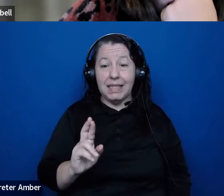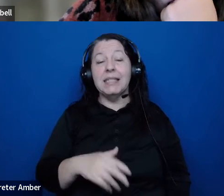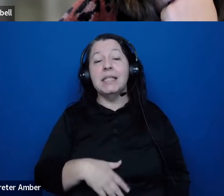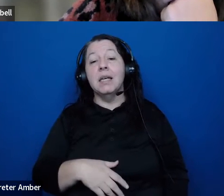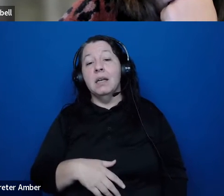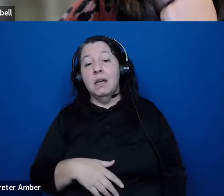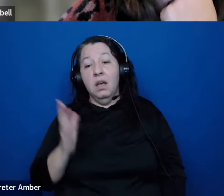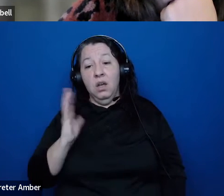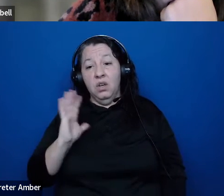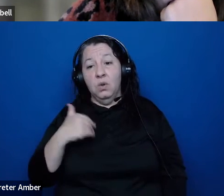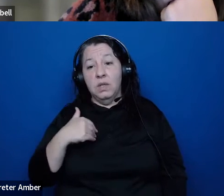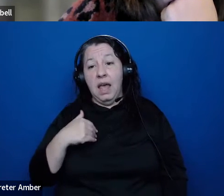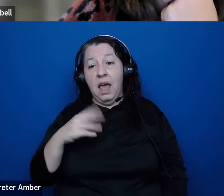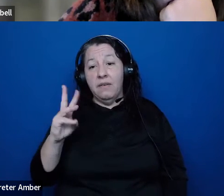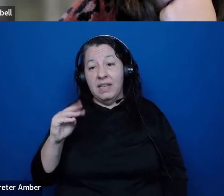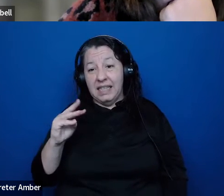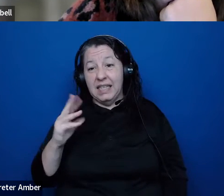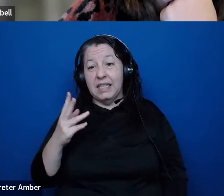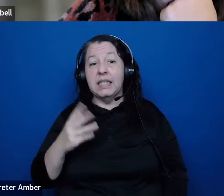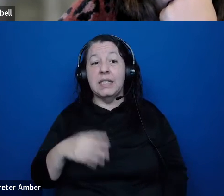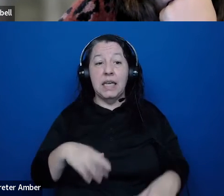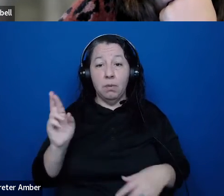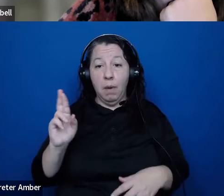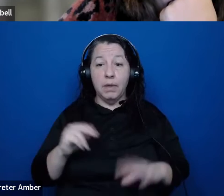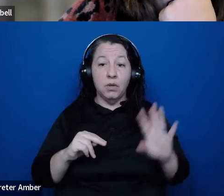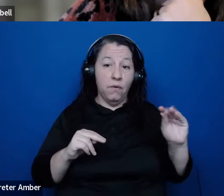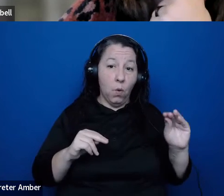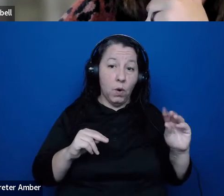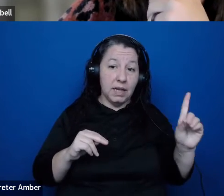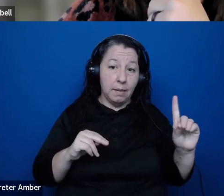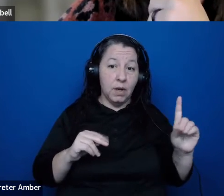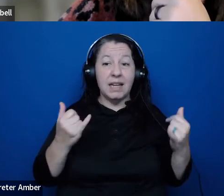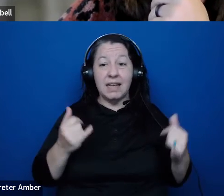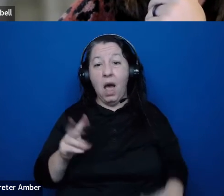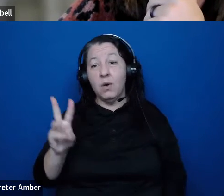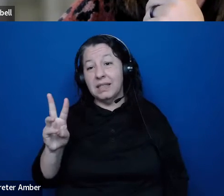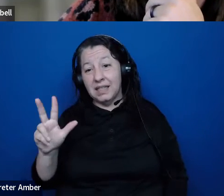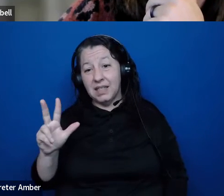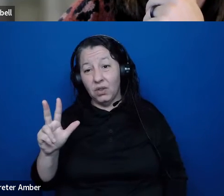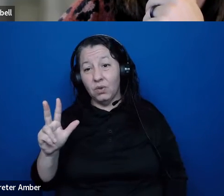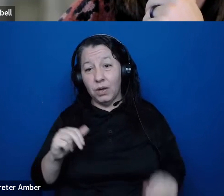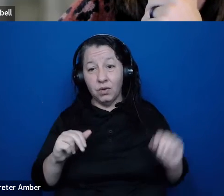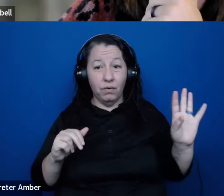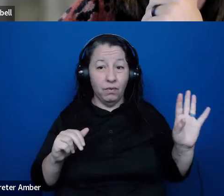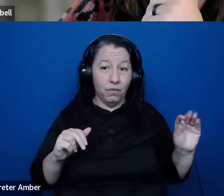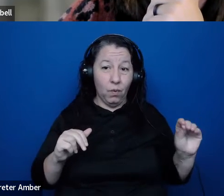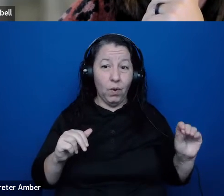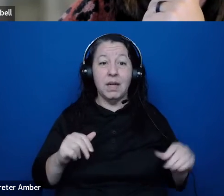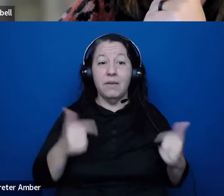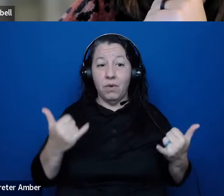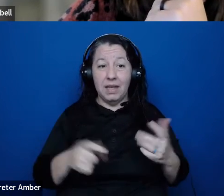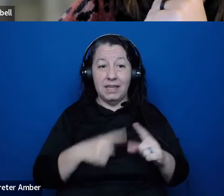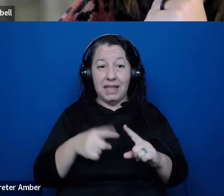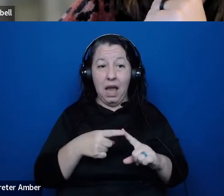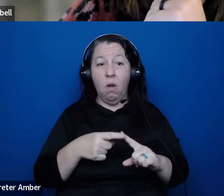used to have 60 Republicans and 40 Democrats. Now there'll be 63 going into this cycle. So, but